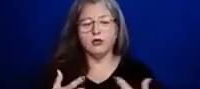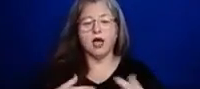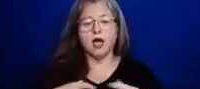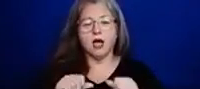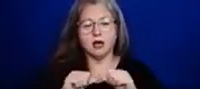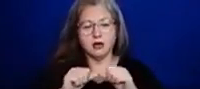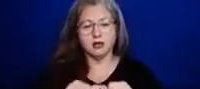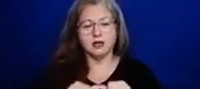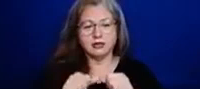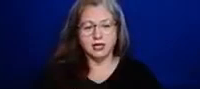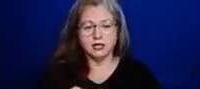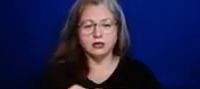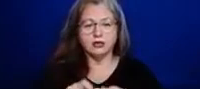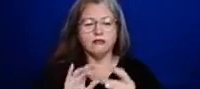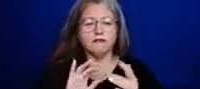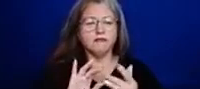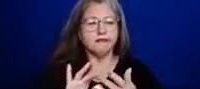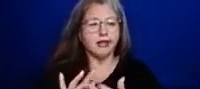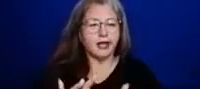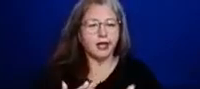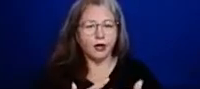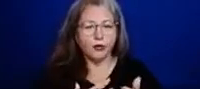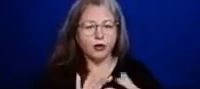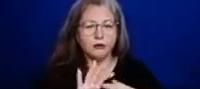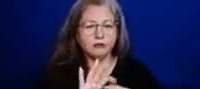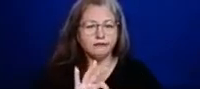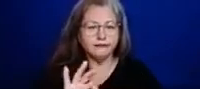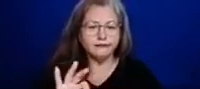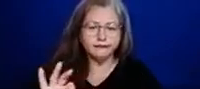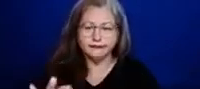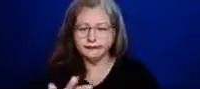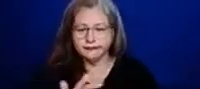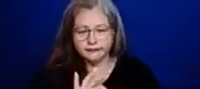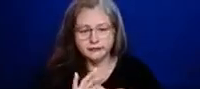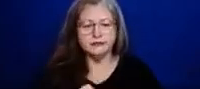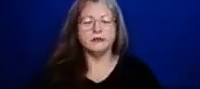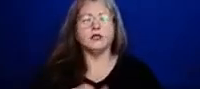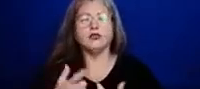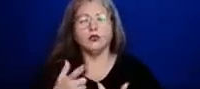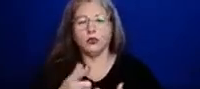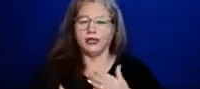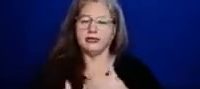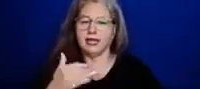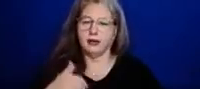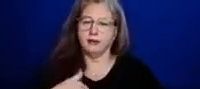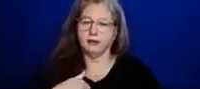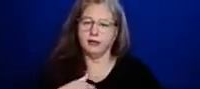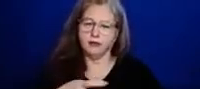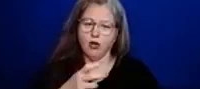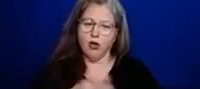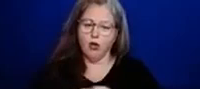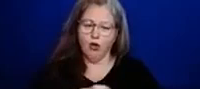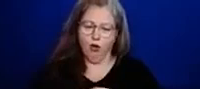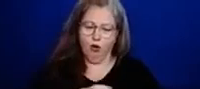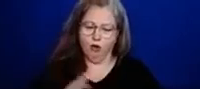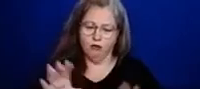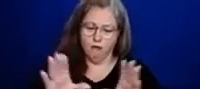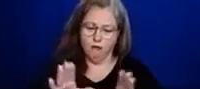on having this network relation, so they sent the heart